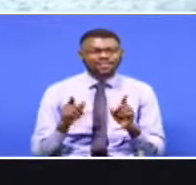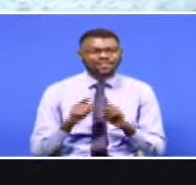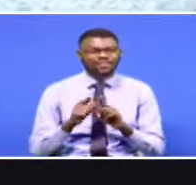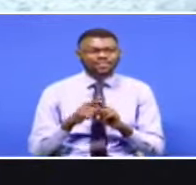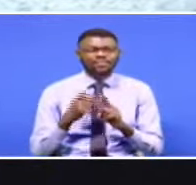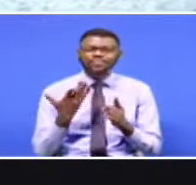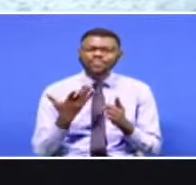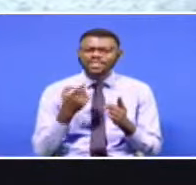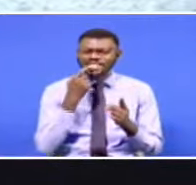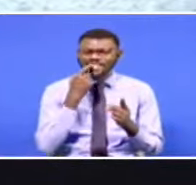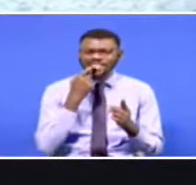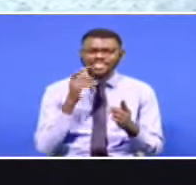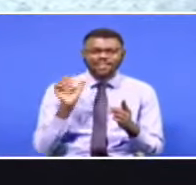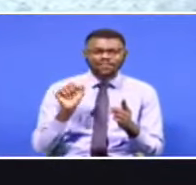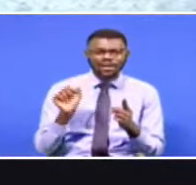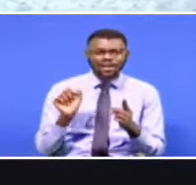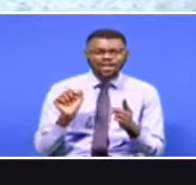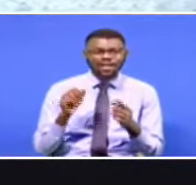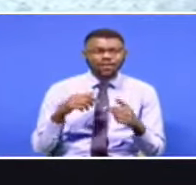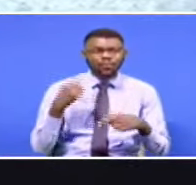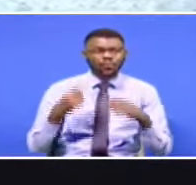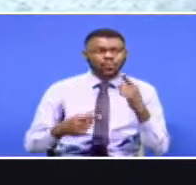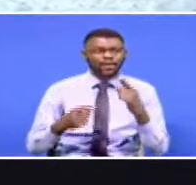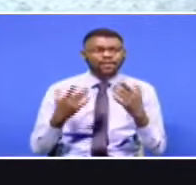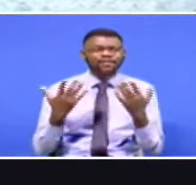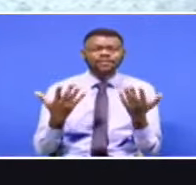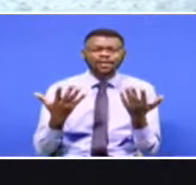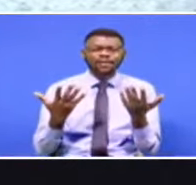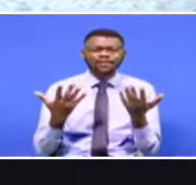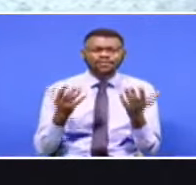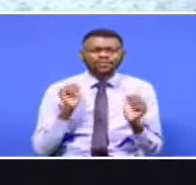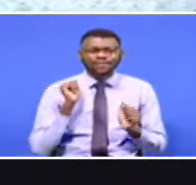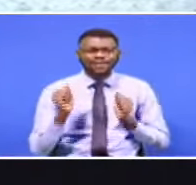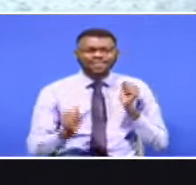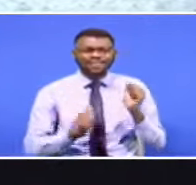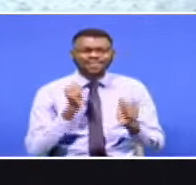nishani ya fedha kwenye mashindano dunia mwaka 2022 mbio za mita 5000